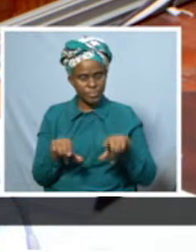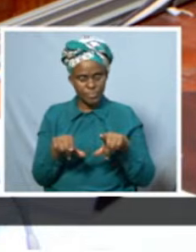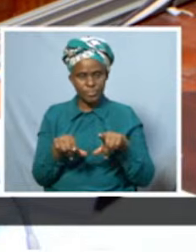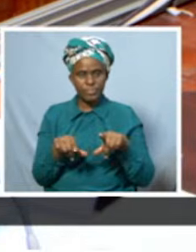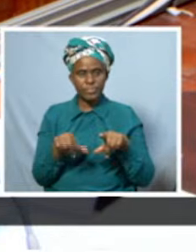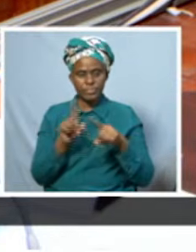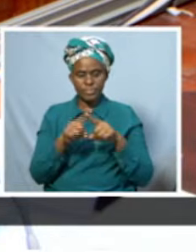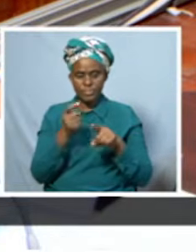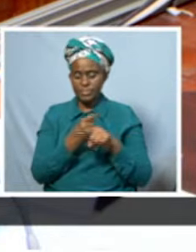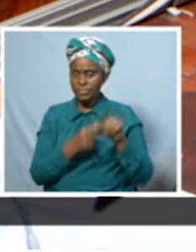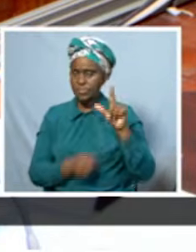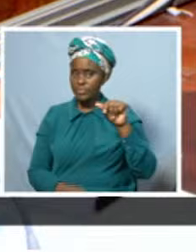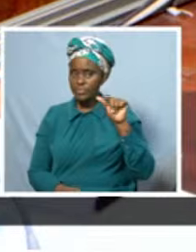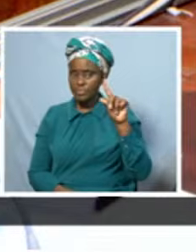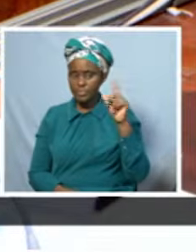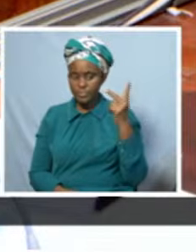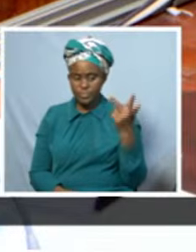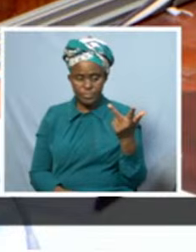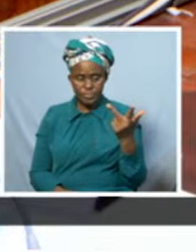but from 2023,